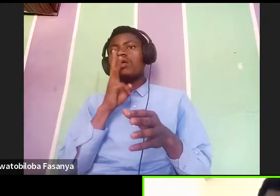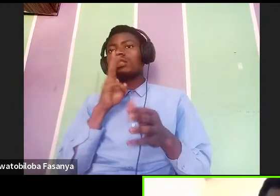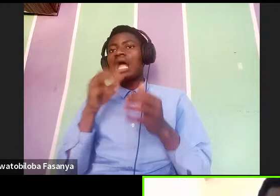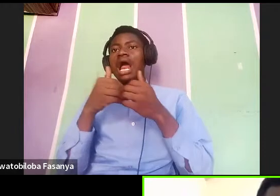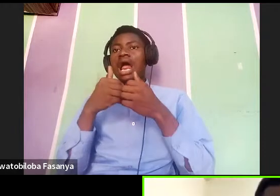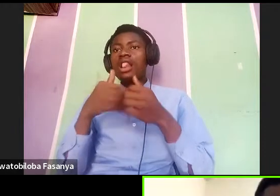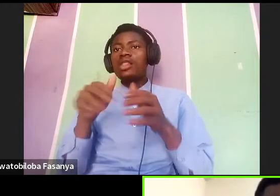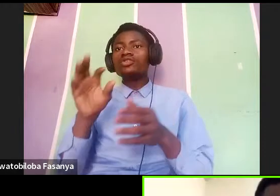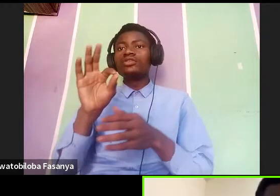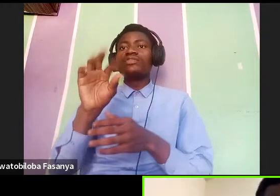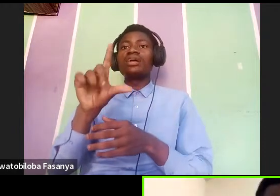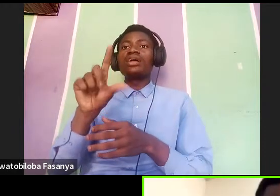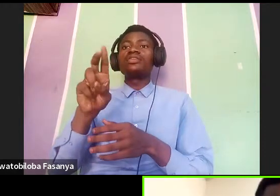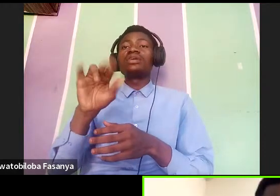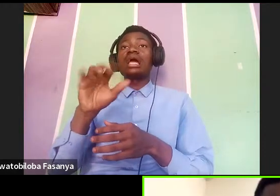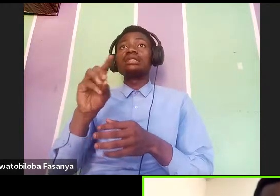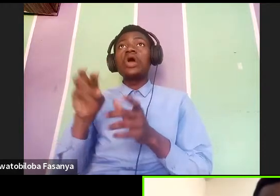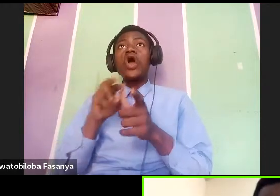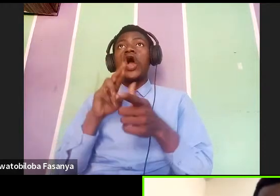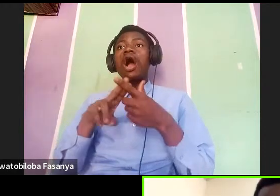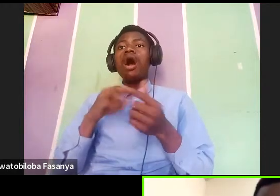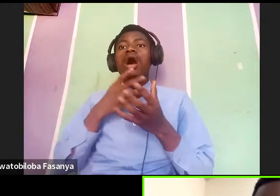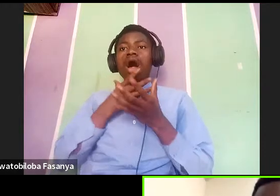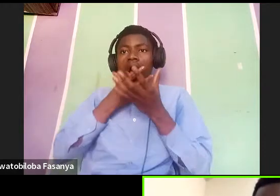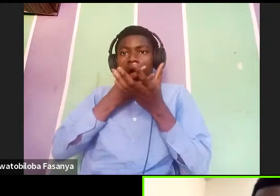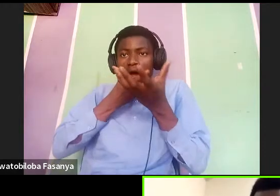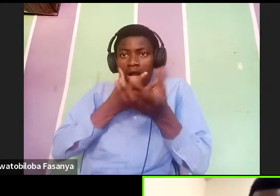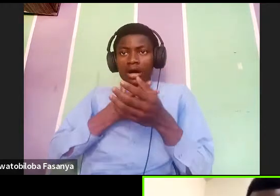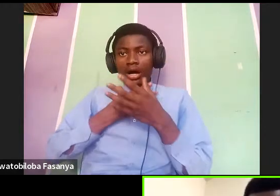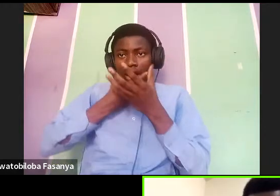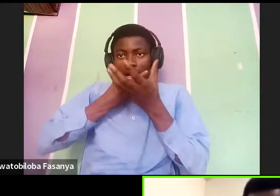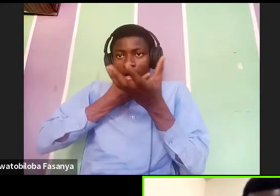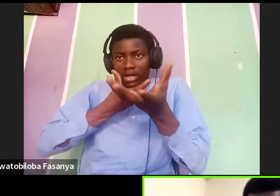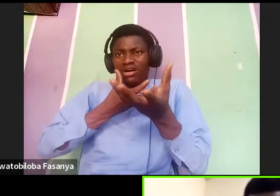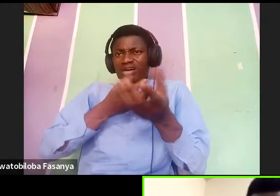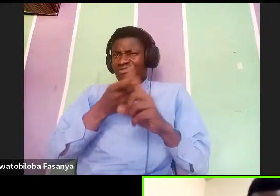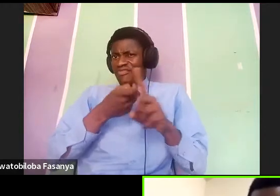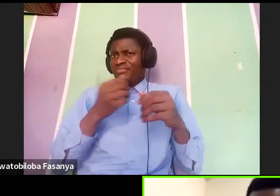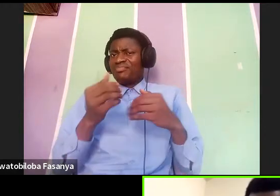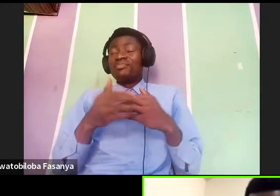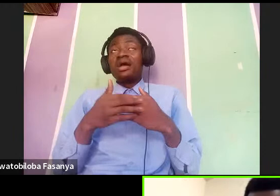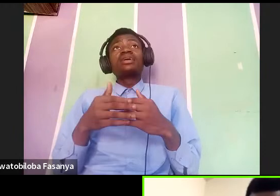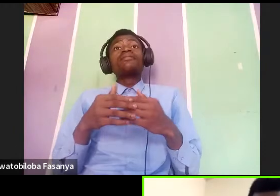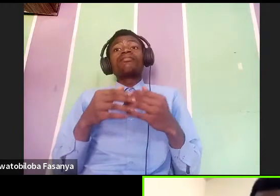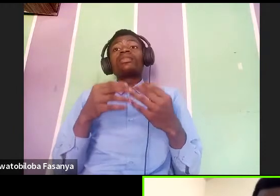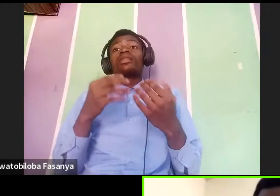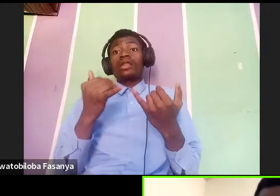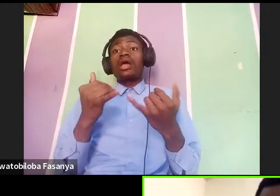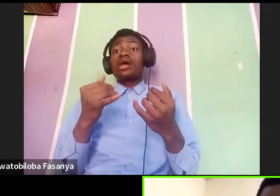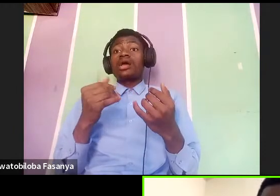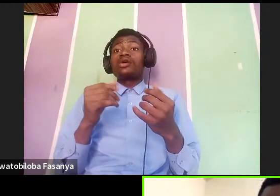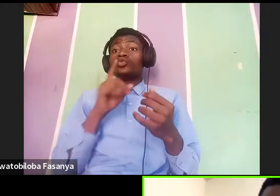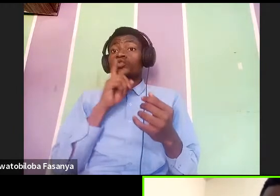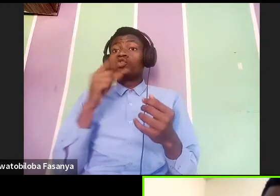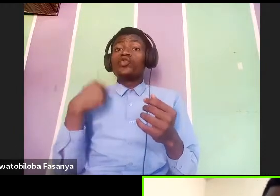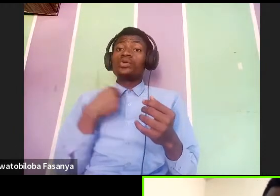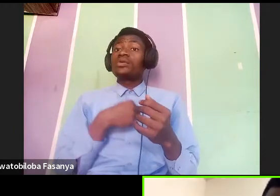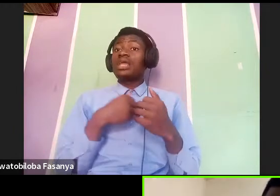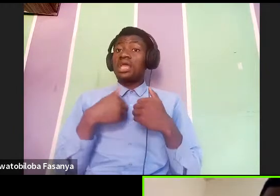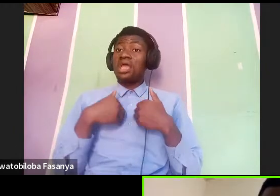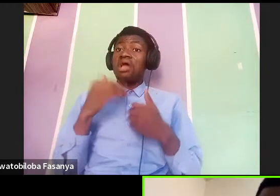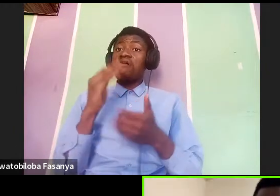passage. The other thing is that we have some important substances in our body,